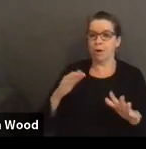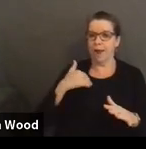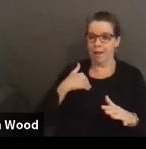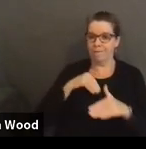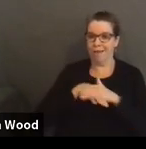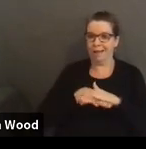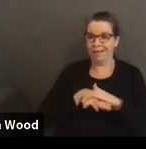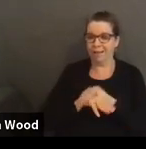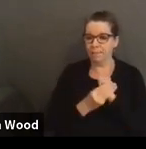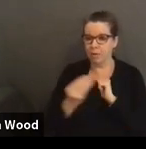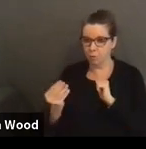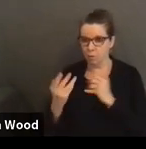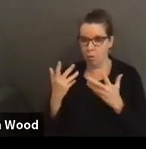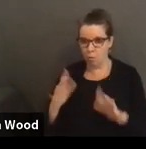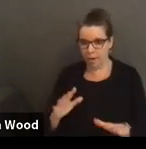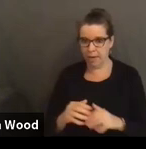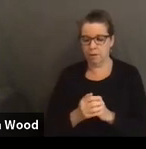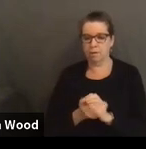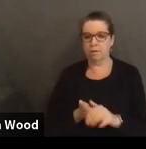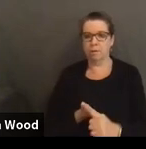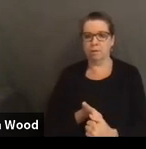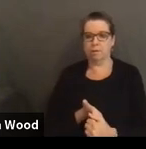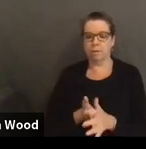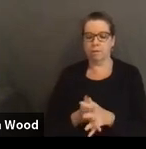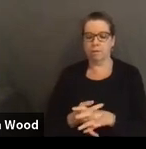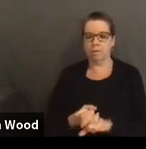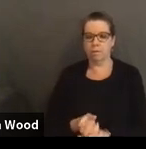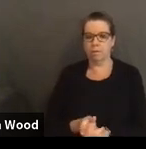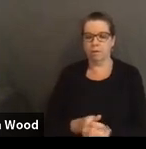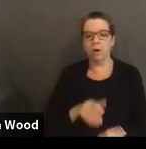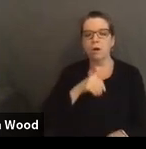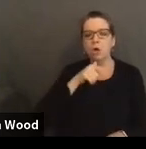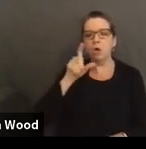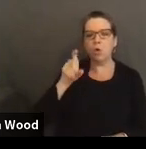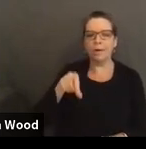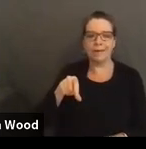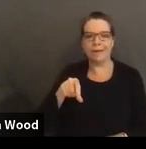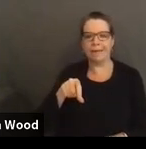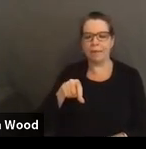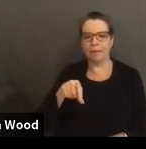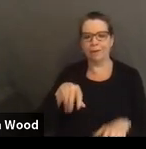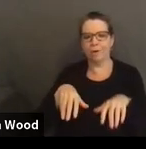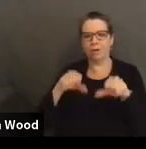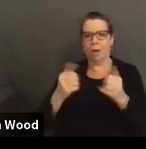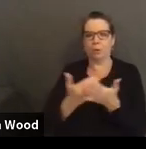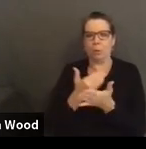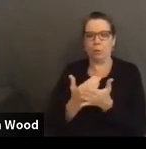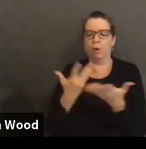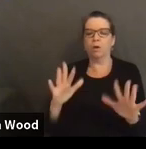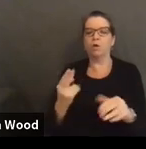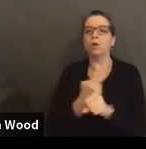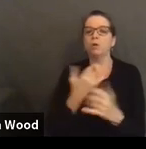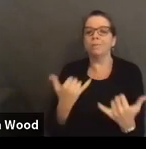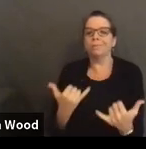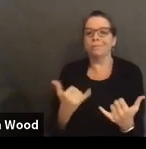to materials and you are not needing to have an adoption. You're going to use your existing materials